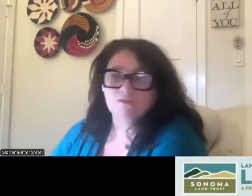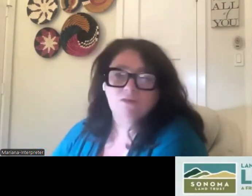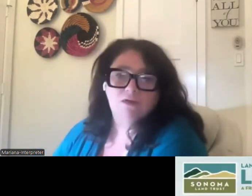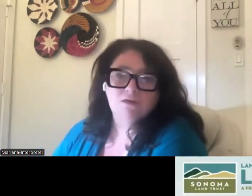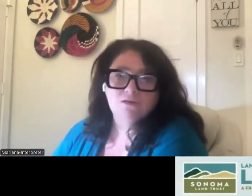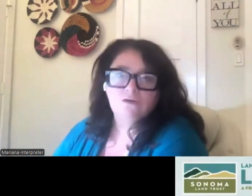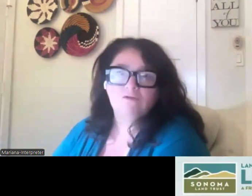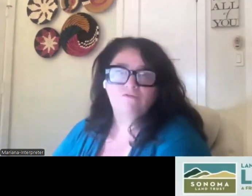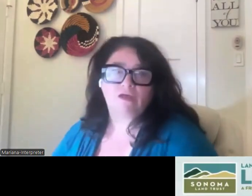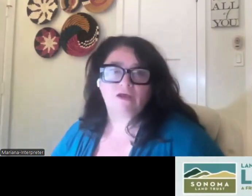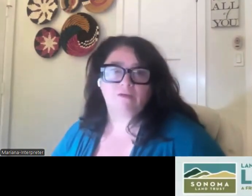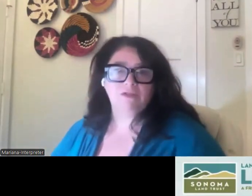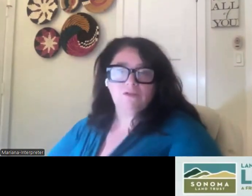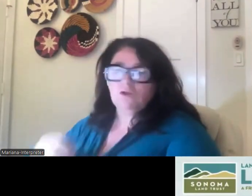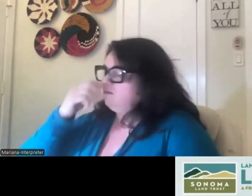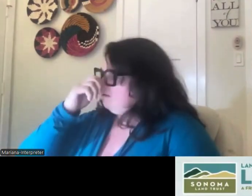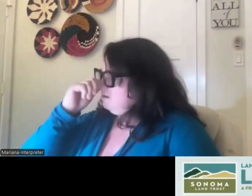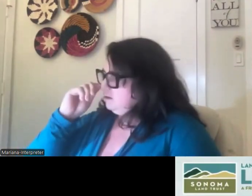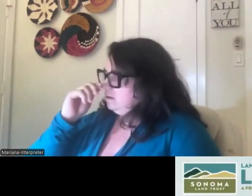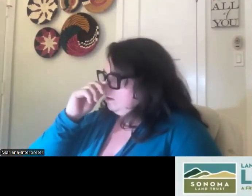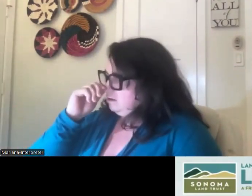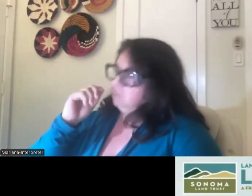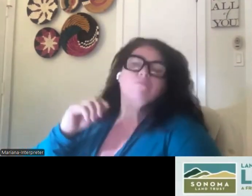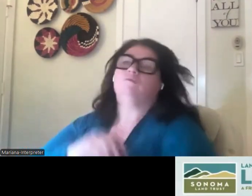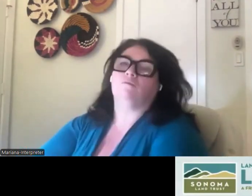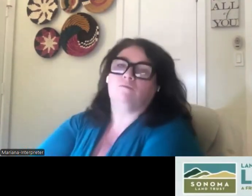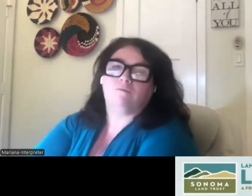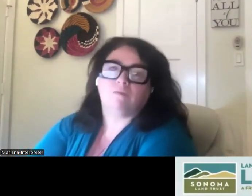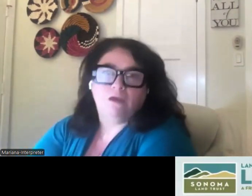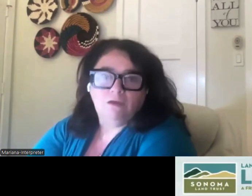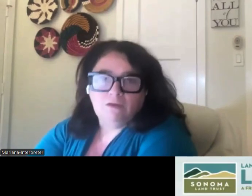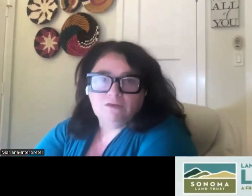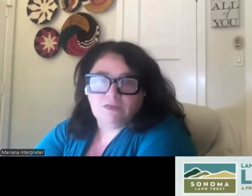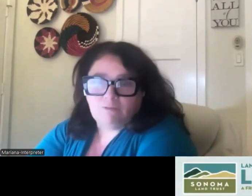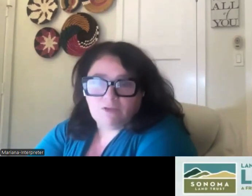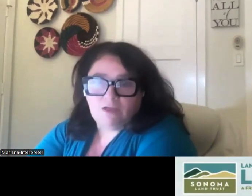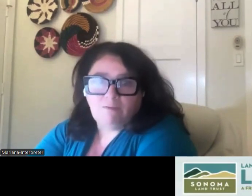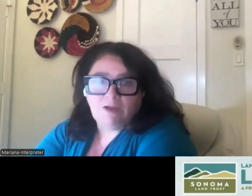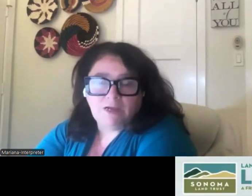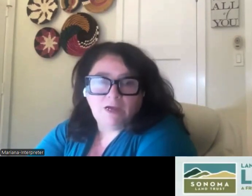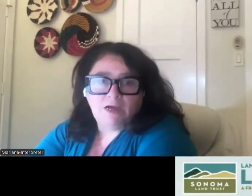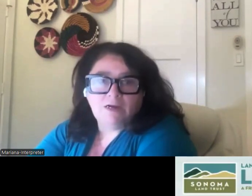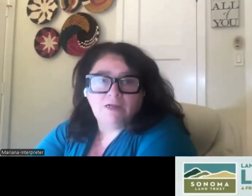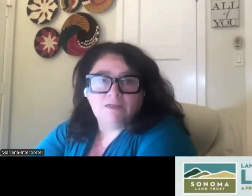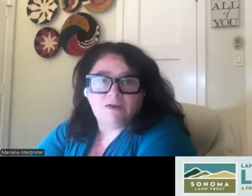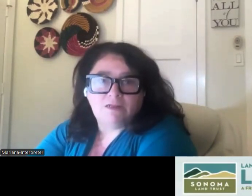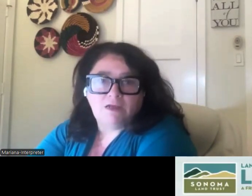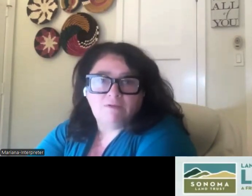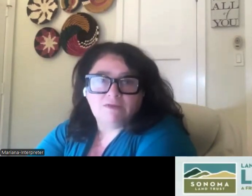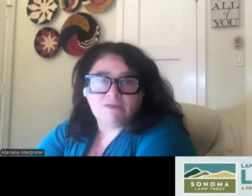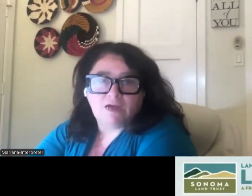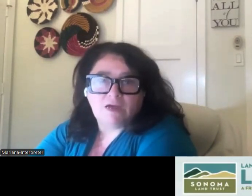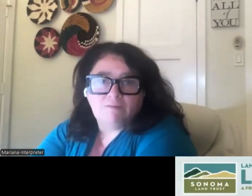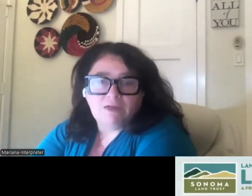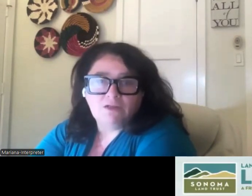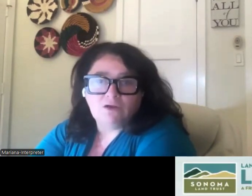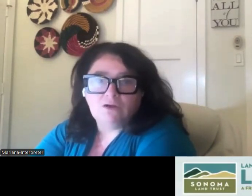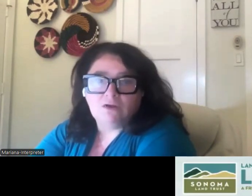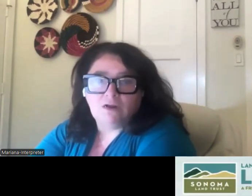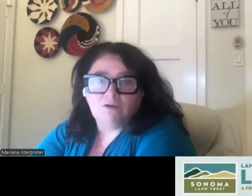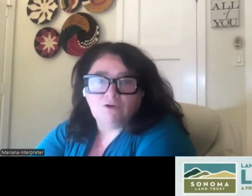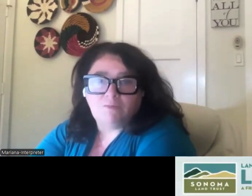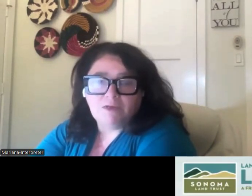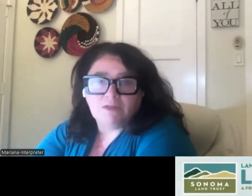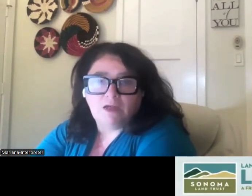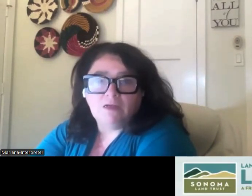a win-win solution, which is this: if you ever drive between Davis and Sacramento and you're on the causeway on Interstate 80, the reason why it's a